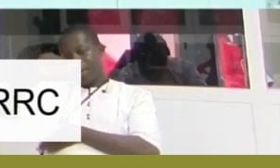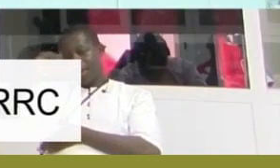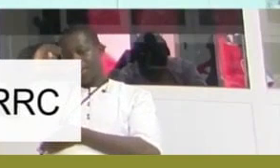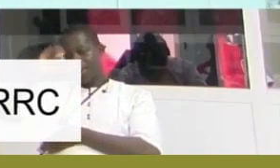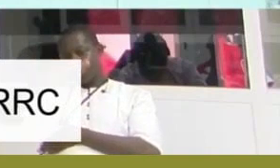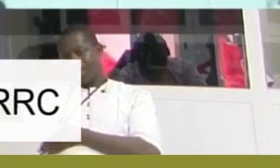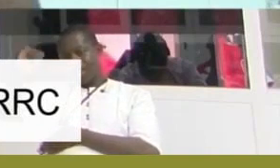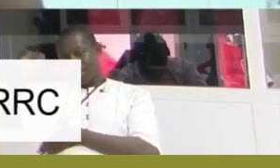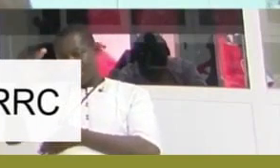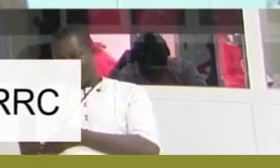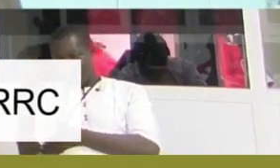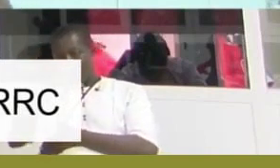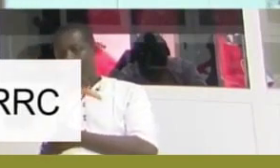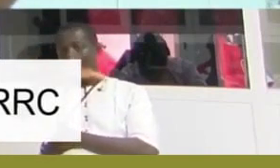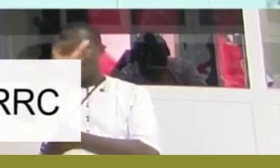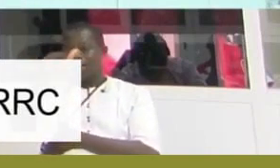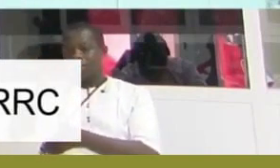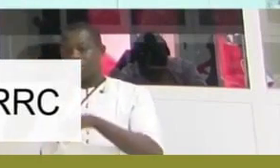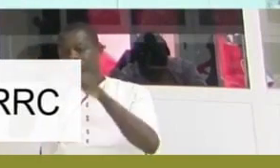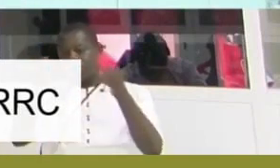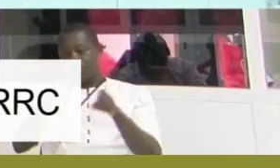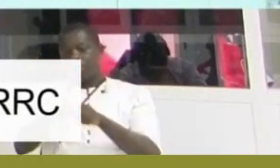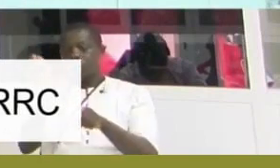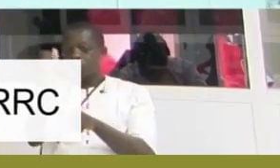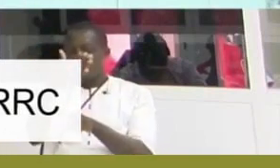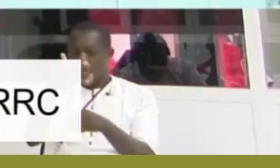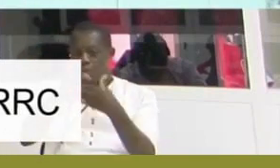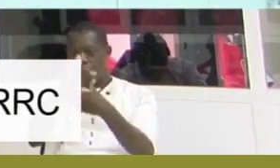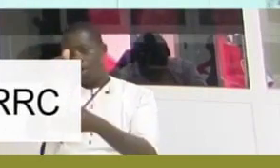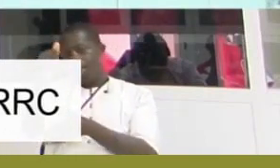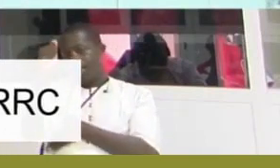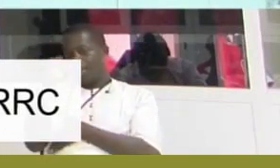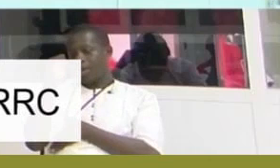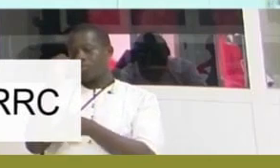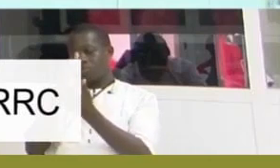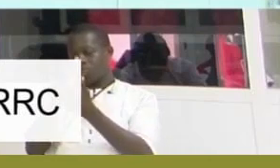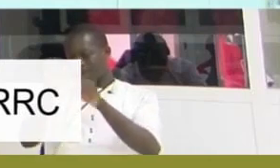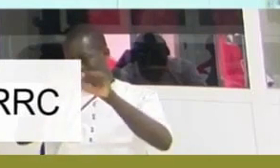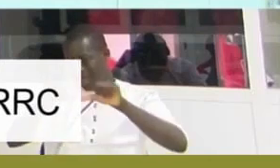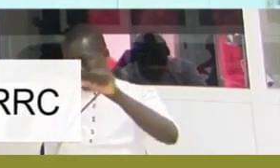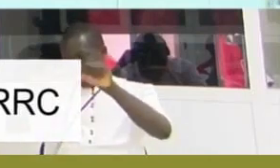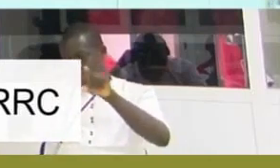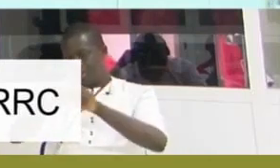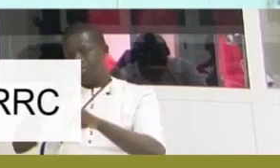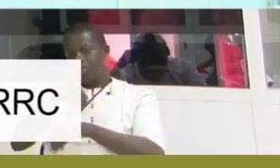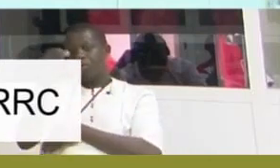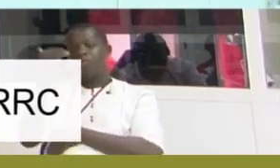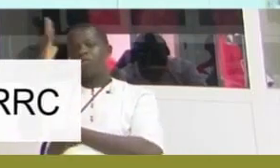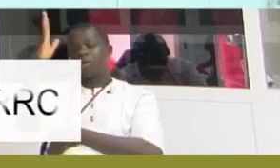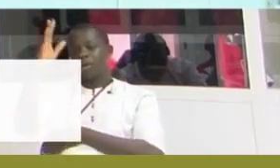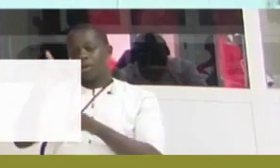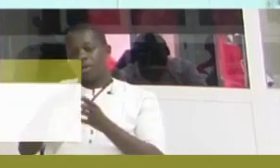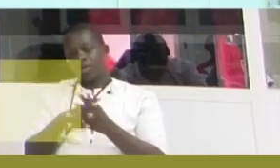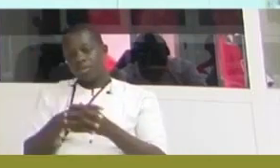tata fo imu ngamir etol muruntale jedal je filitam male passanenin.